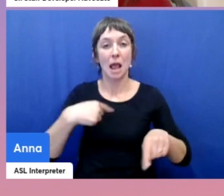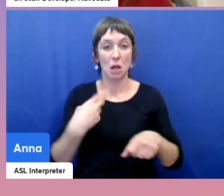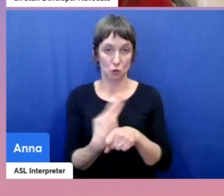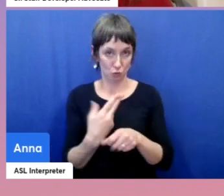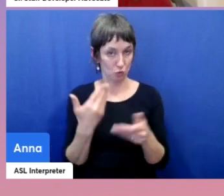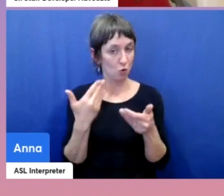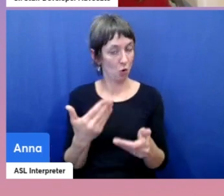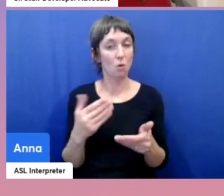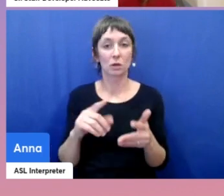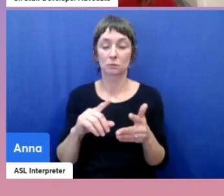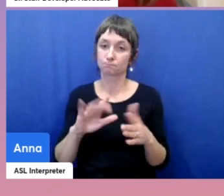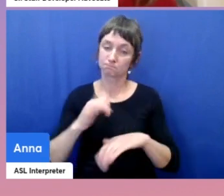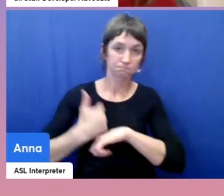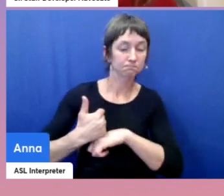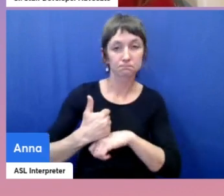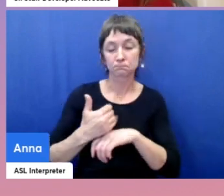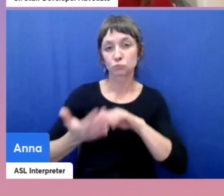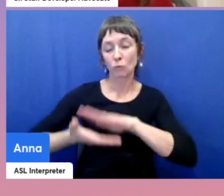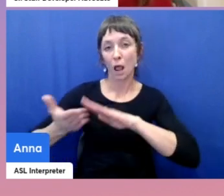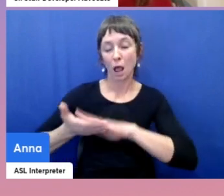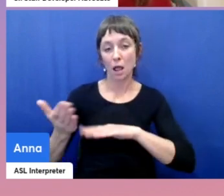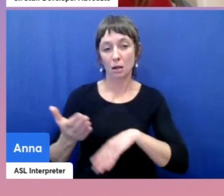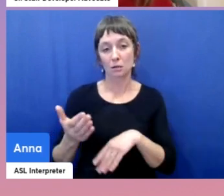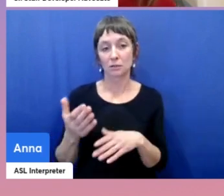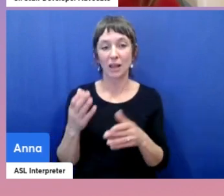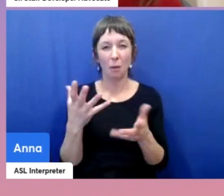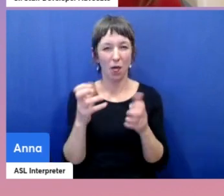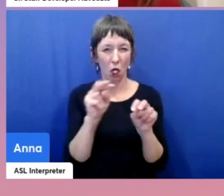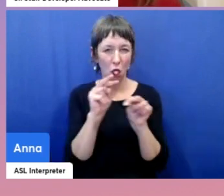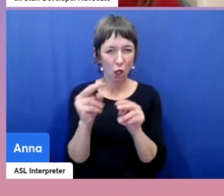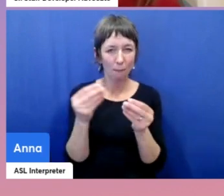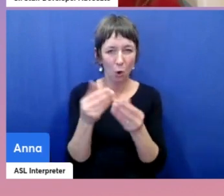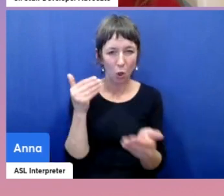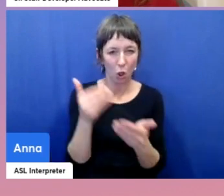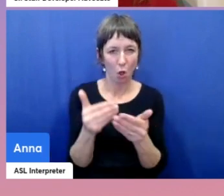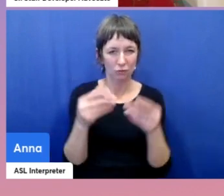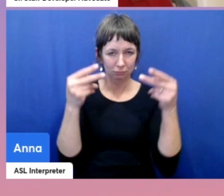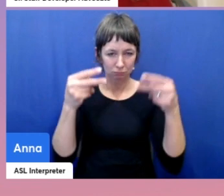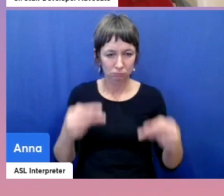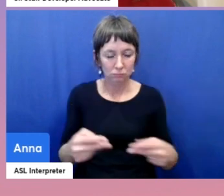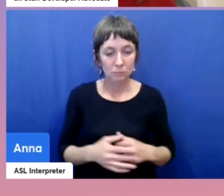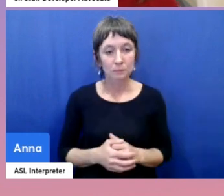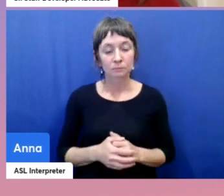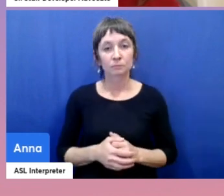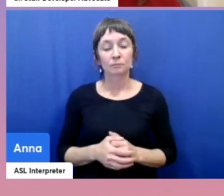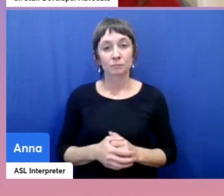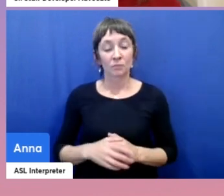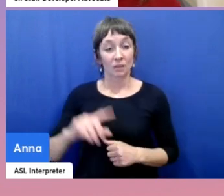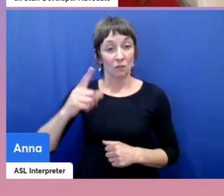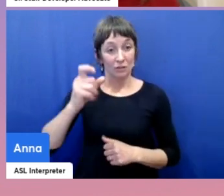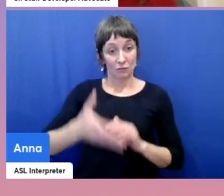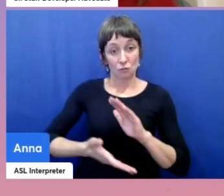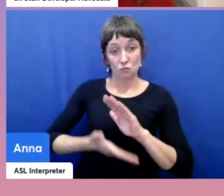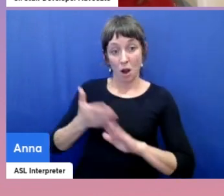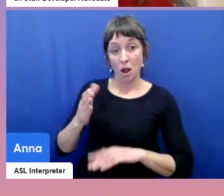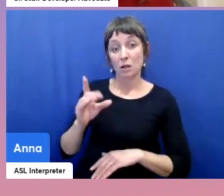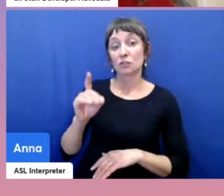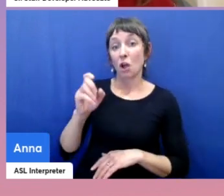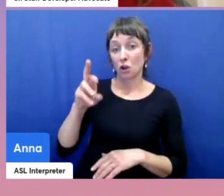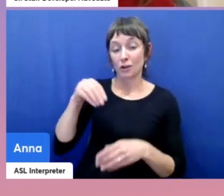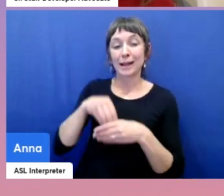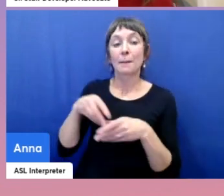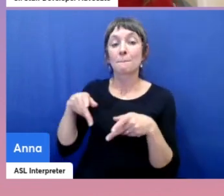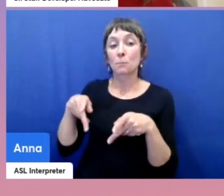and running. And let's take a closer look of what is going on. So first, we need to run Docker in privilege mode as